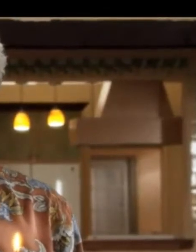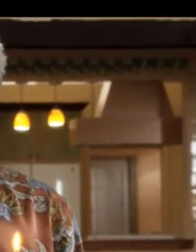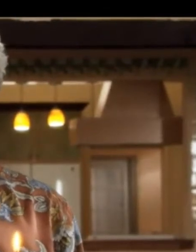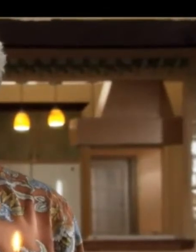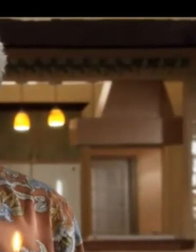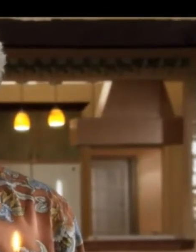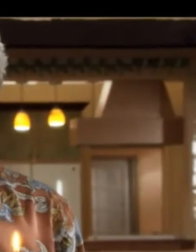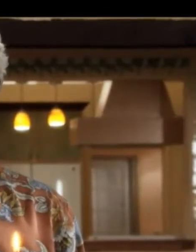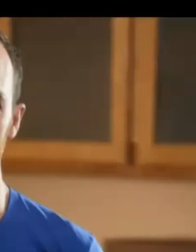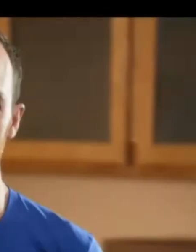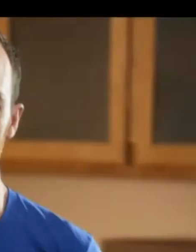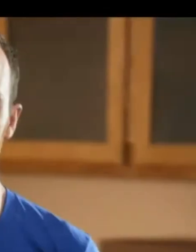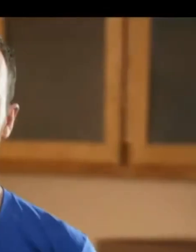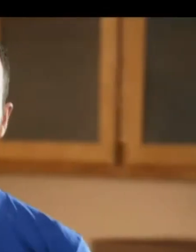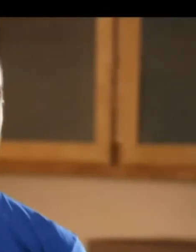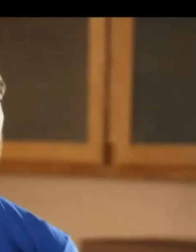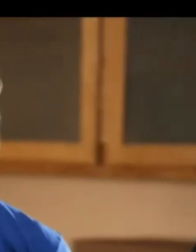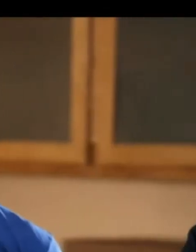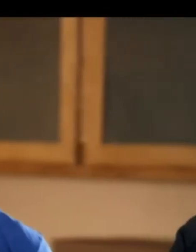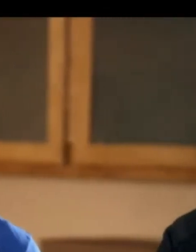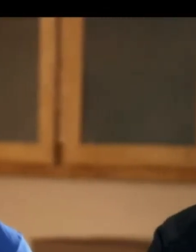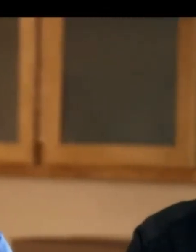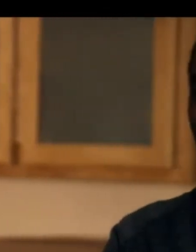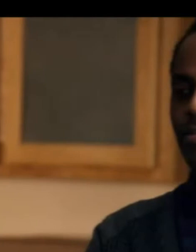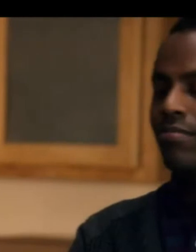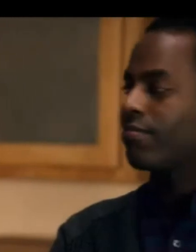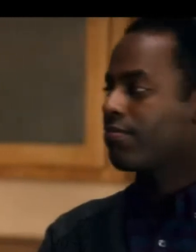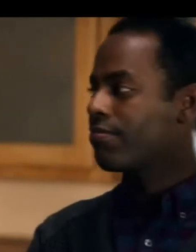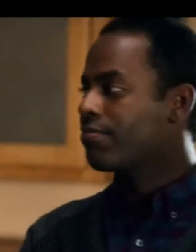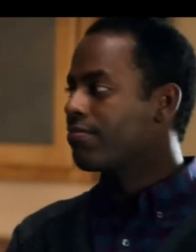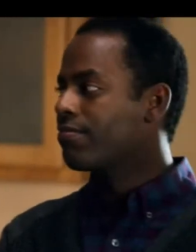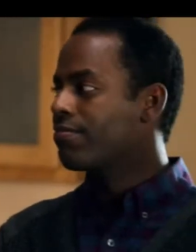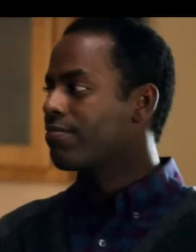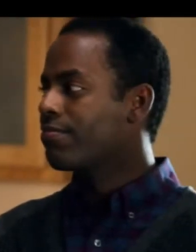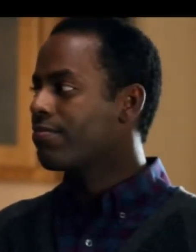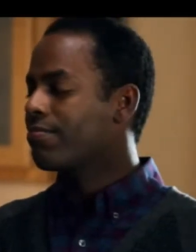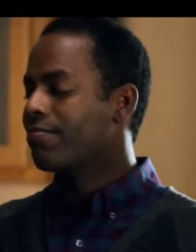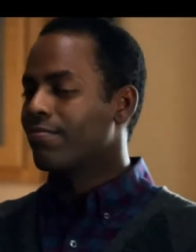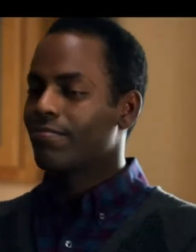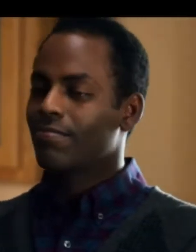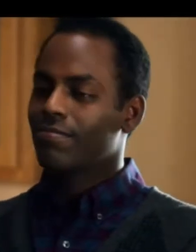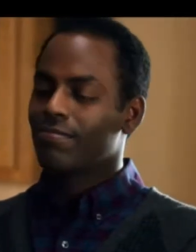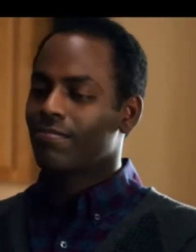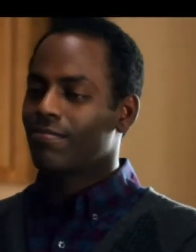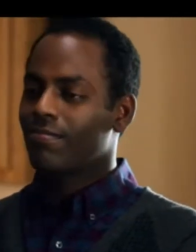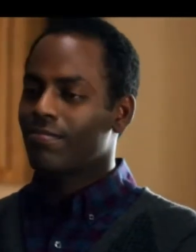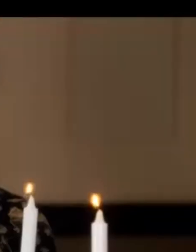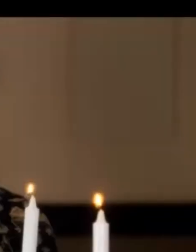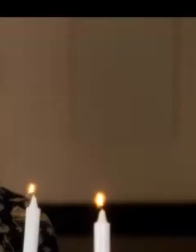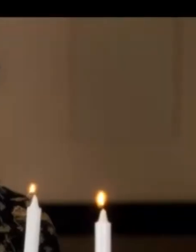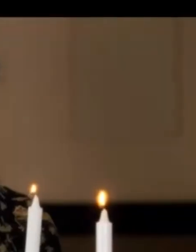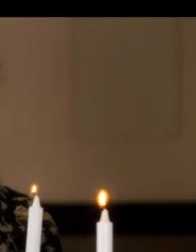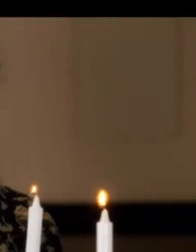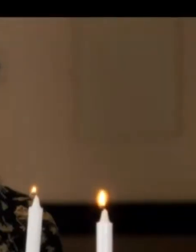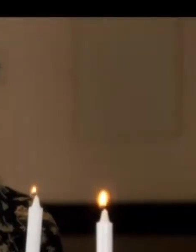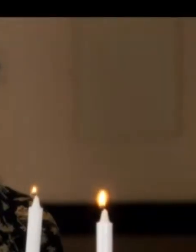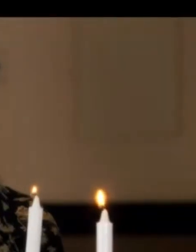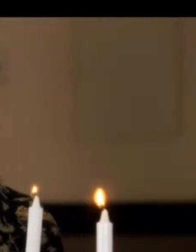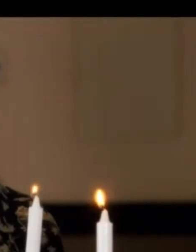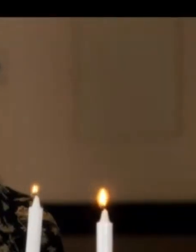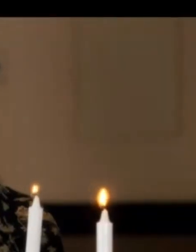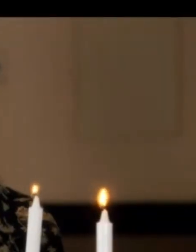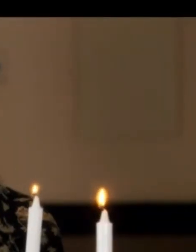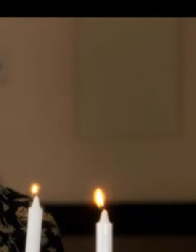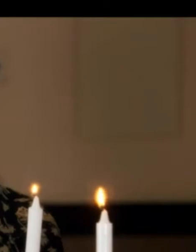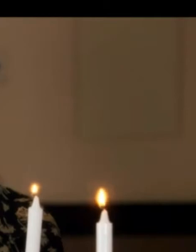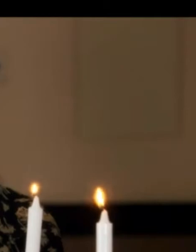Aruch atah Adonai Eloheinu Melech Haolam Asher.